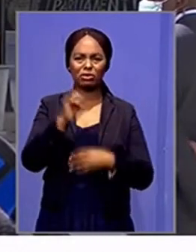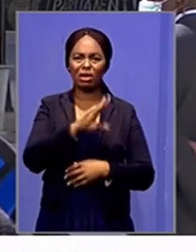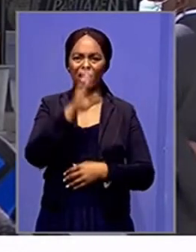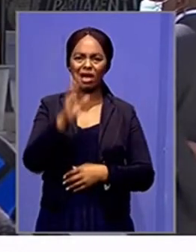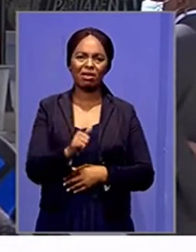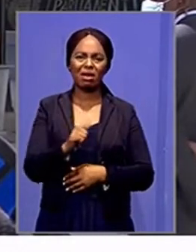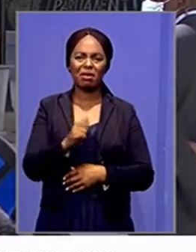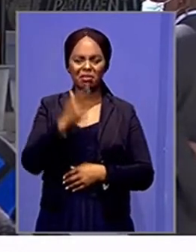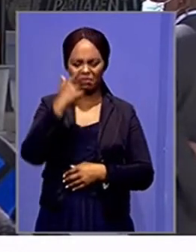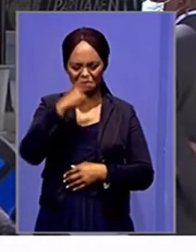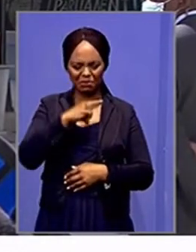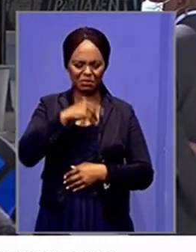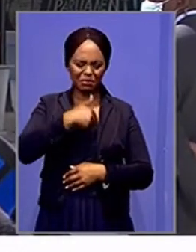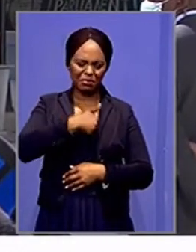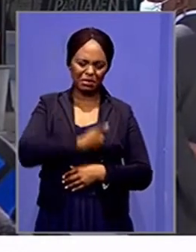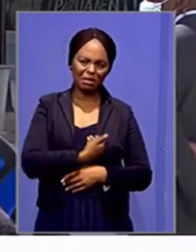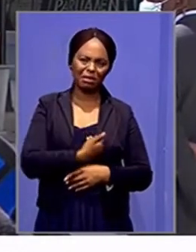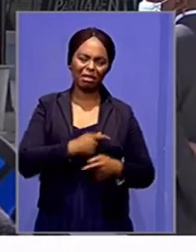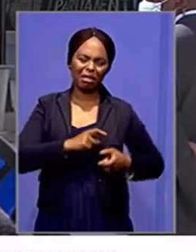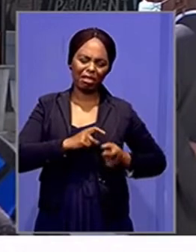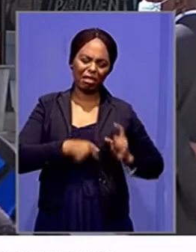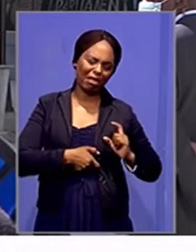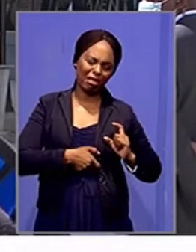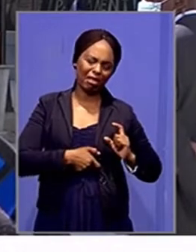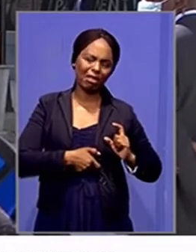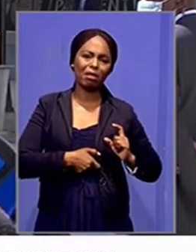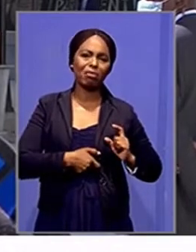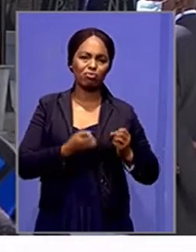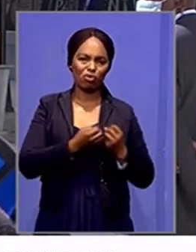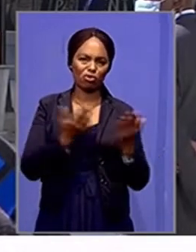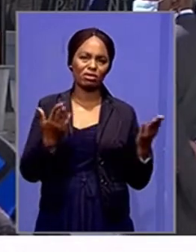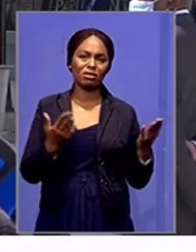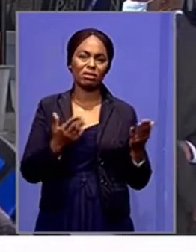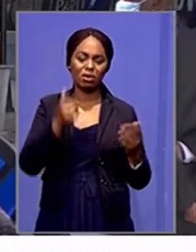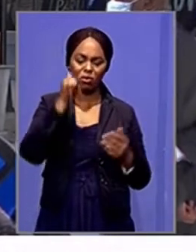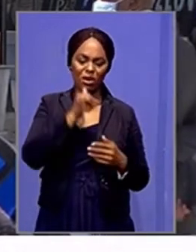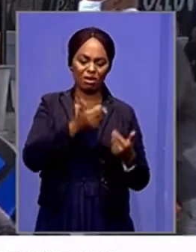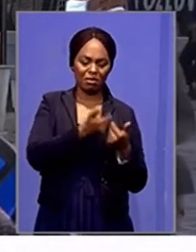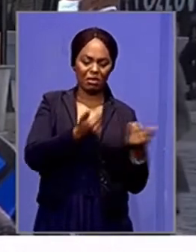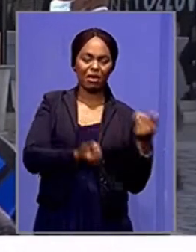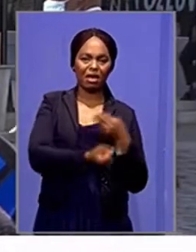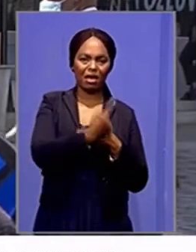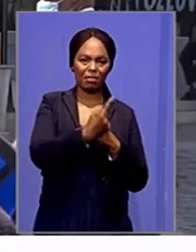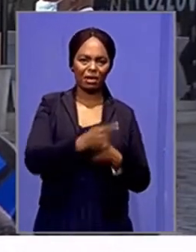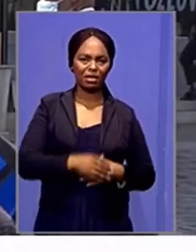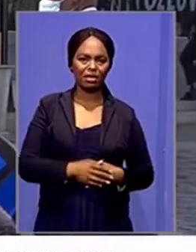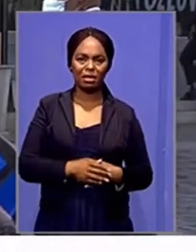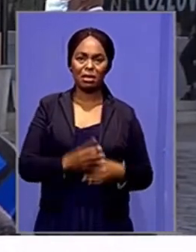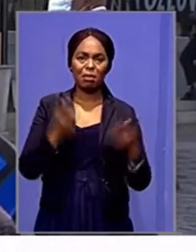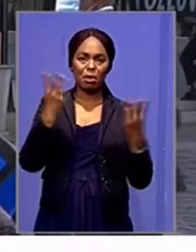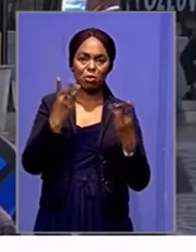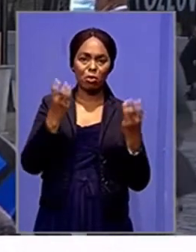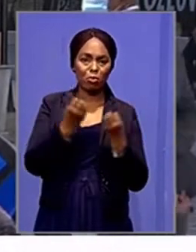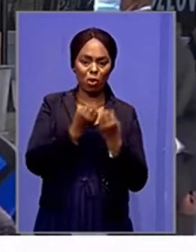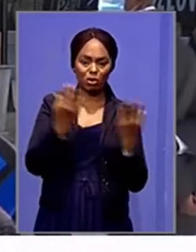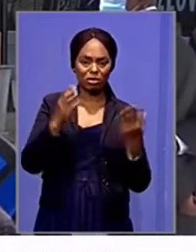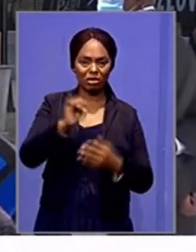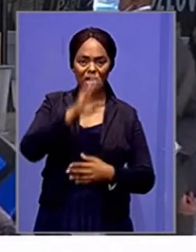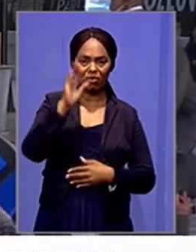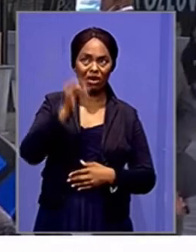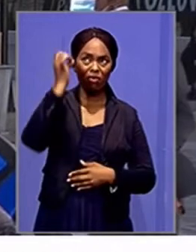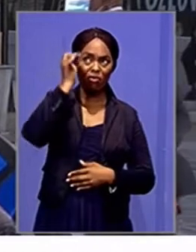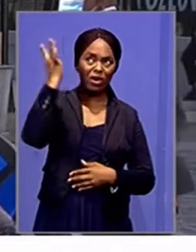Africans. And it was the havoc that many of our people will never forget and have suffered